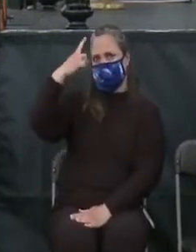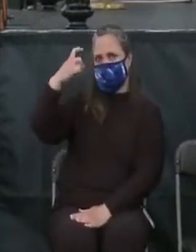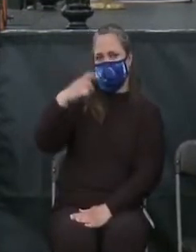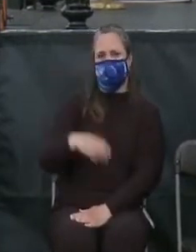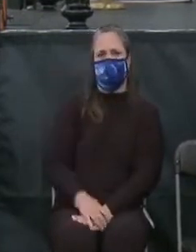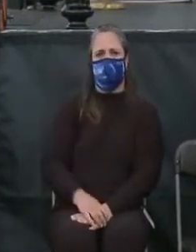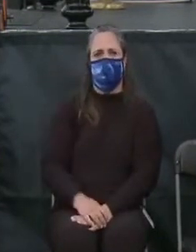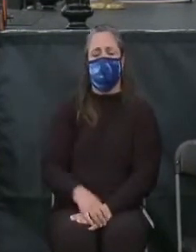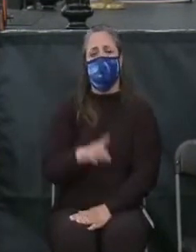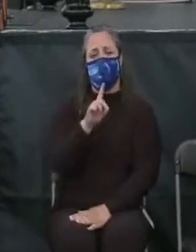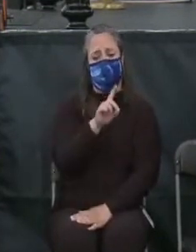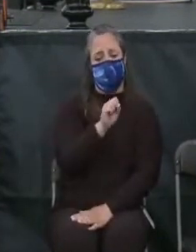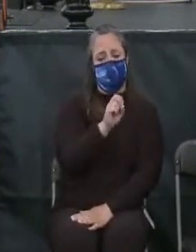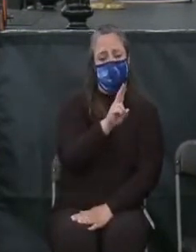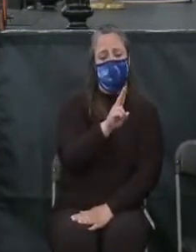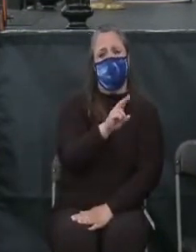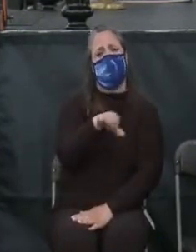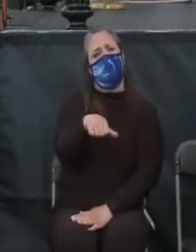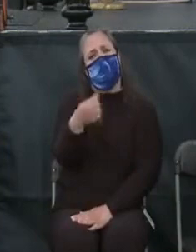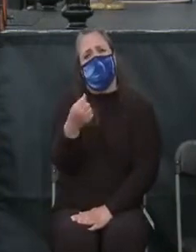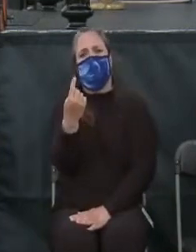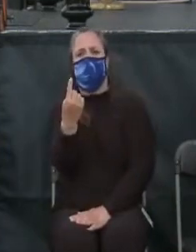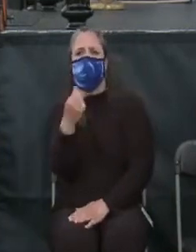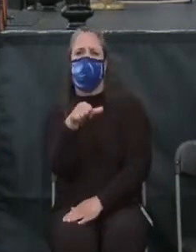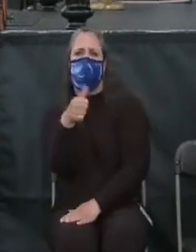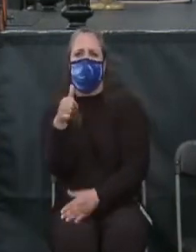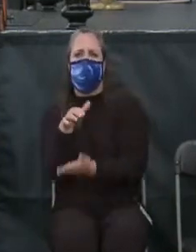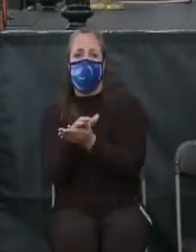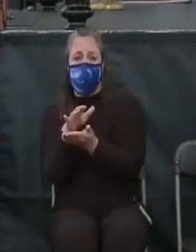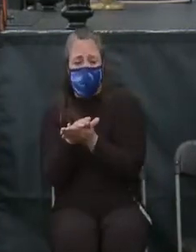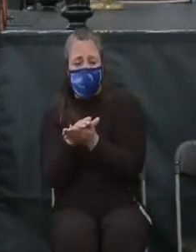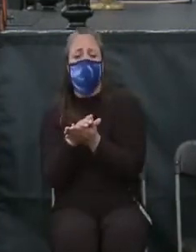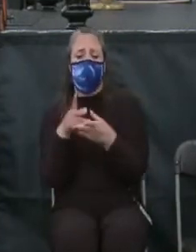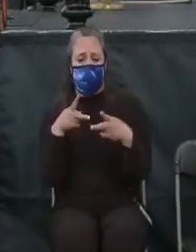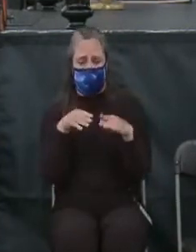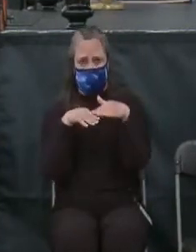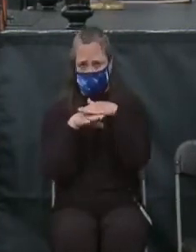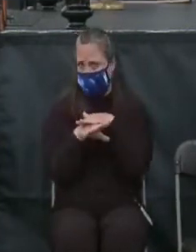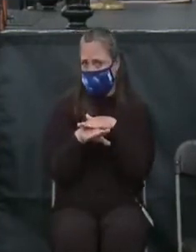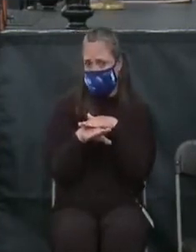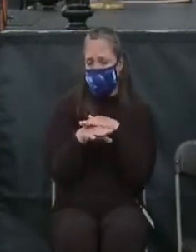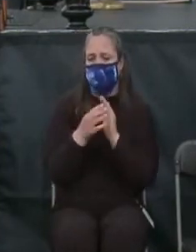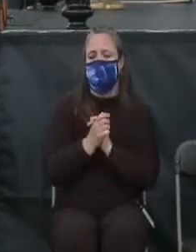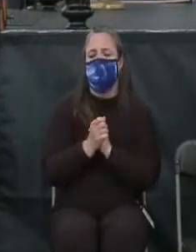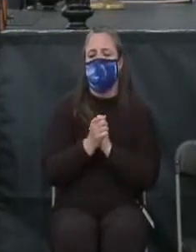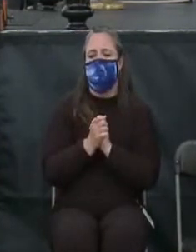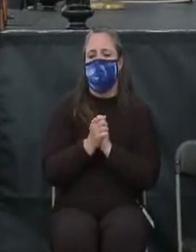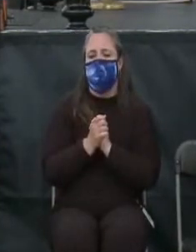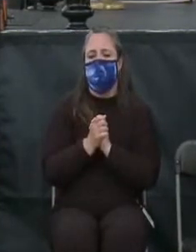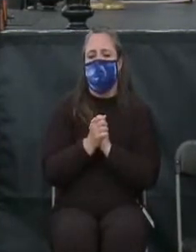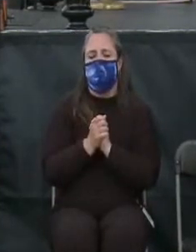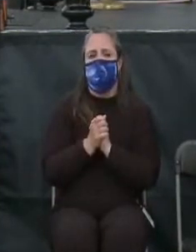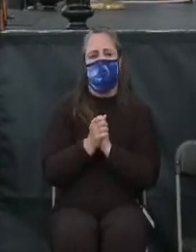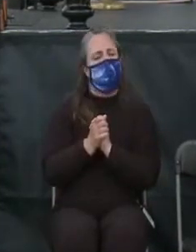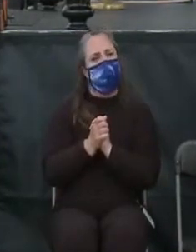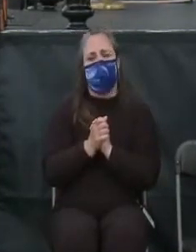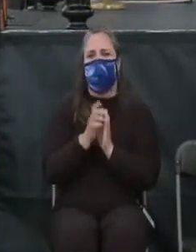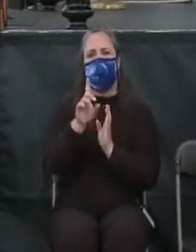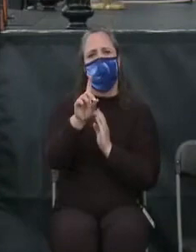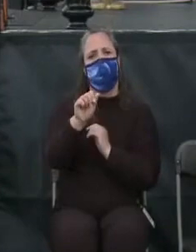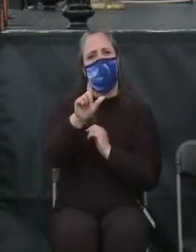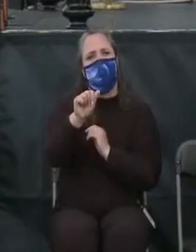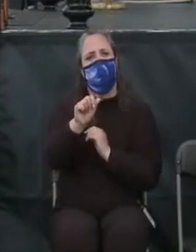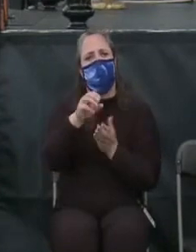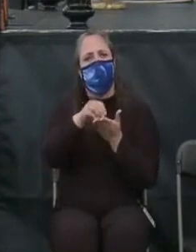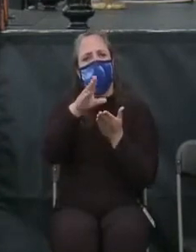its doors to us and welcomed us with open arms. The first group of dreamers came to this university in 2016. But you see, the way I see